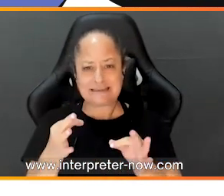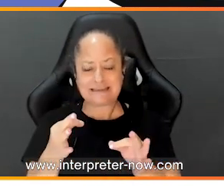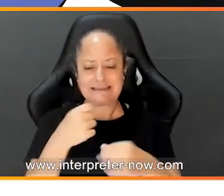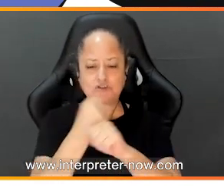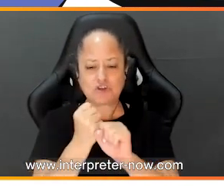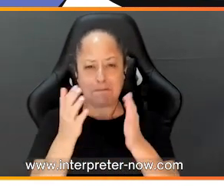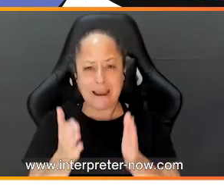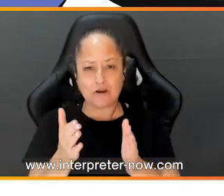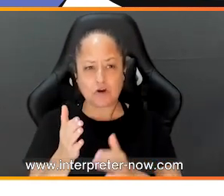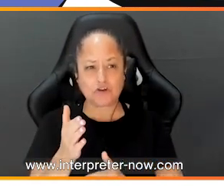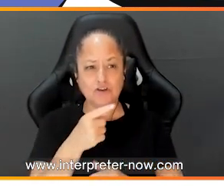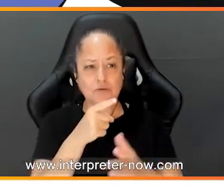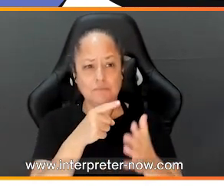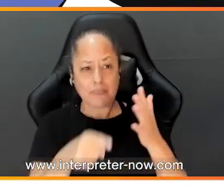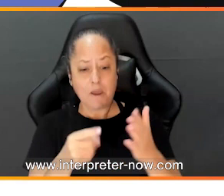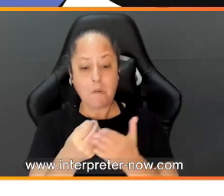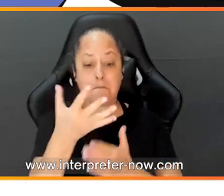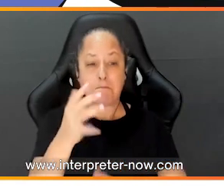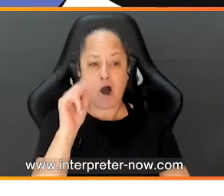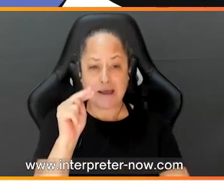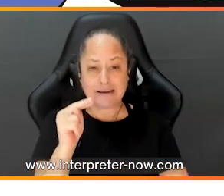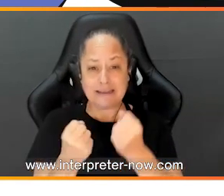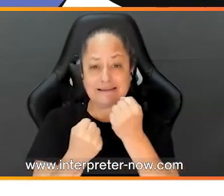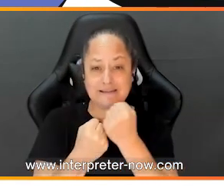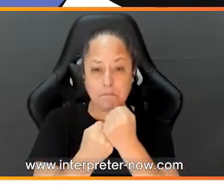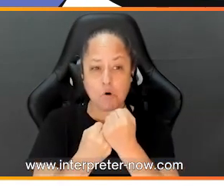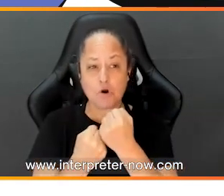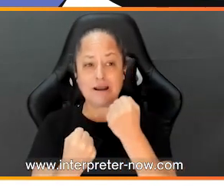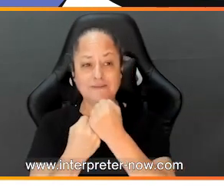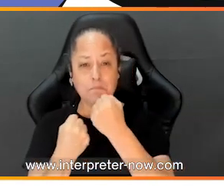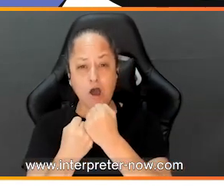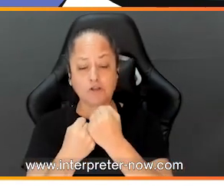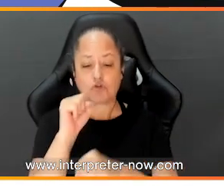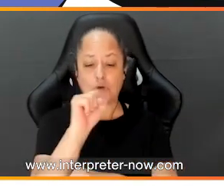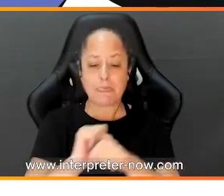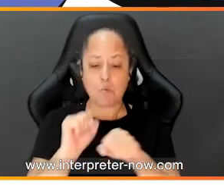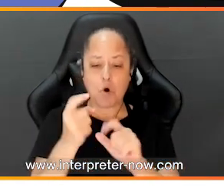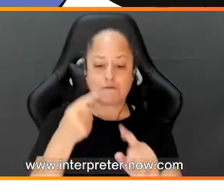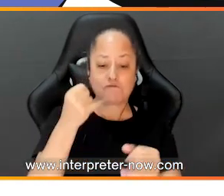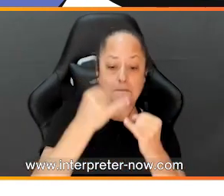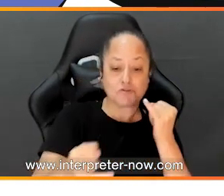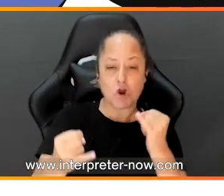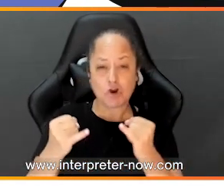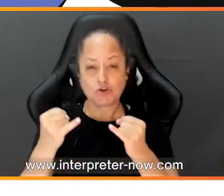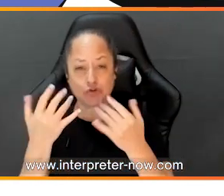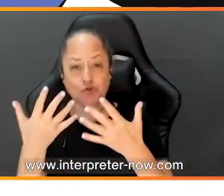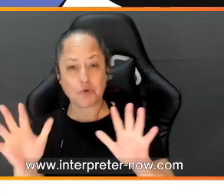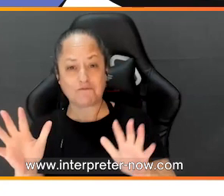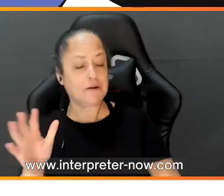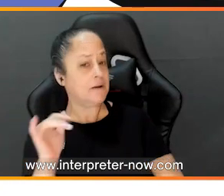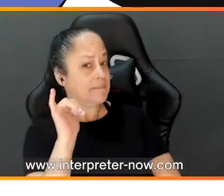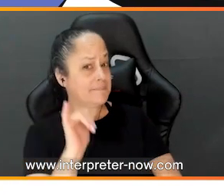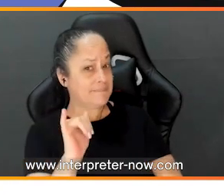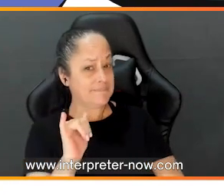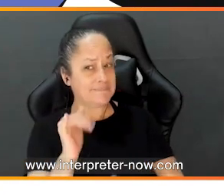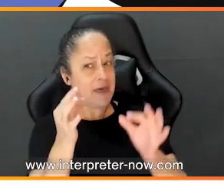to finish. Yeah, absolutely. I want to ask another question here that we often work with global teams